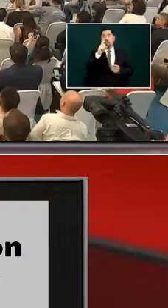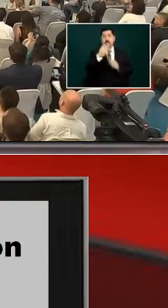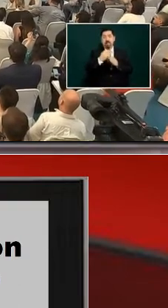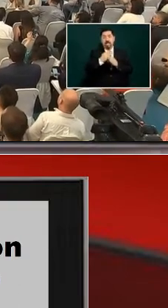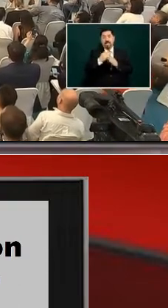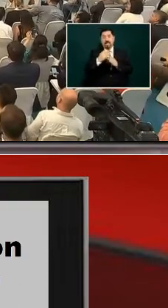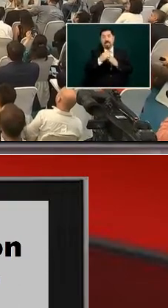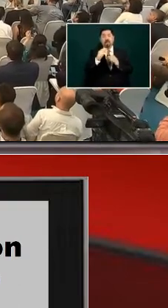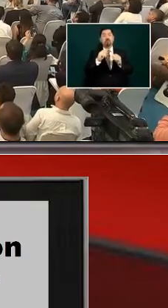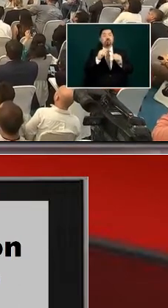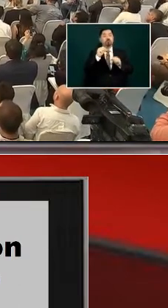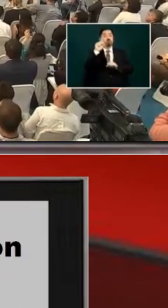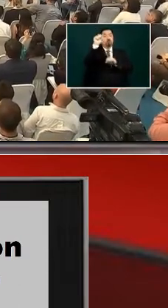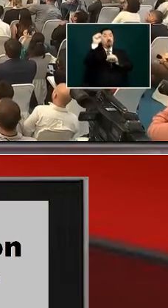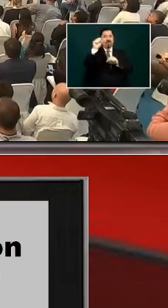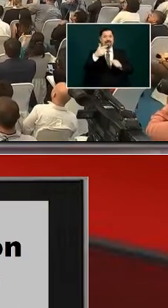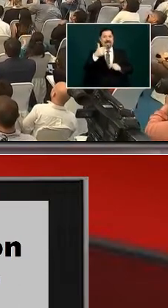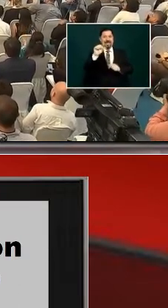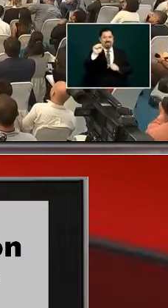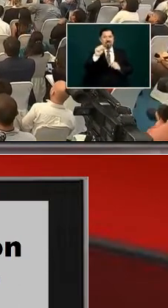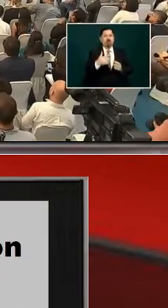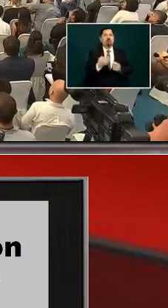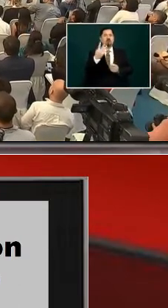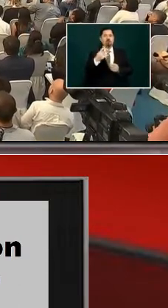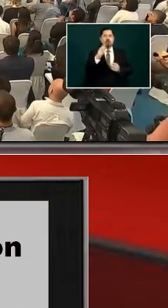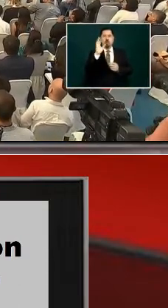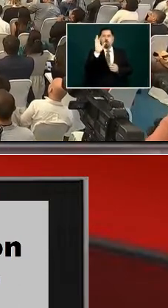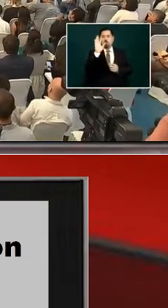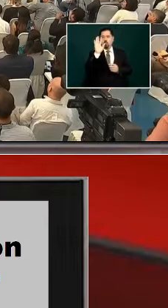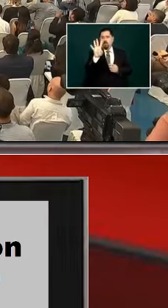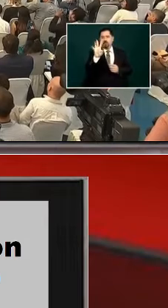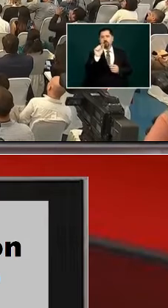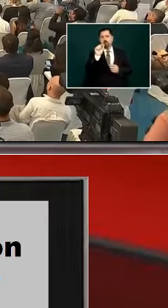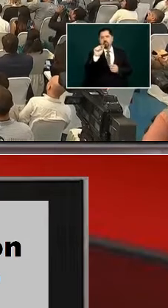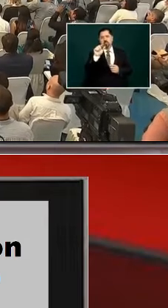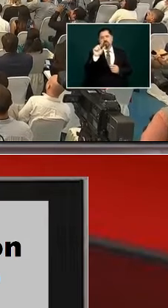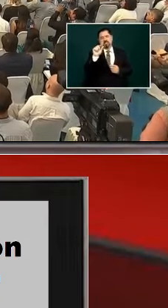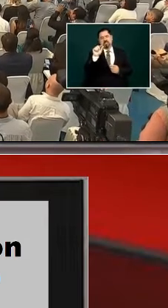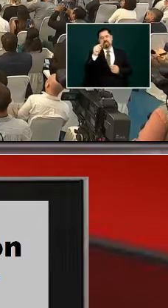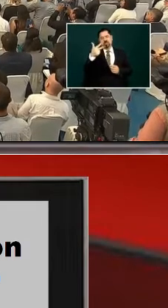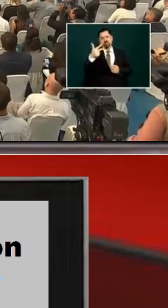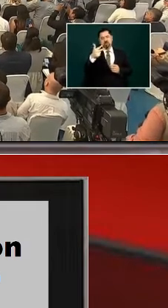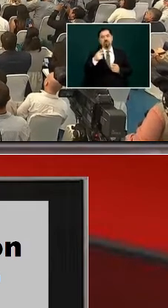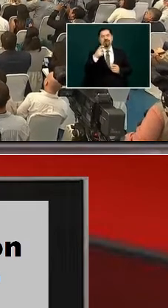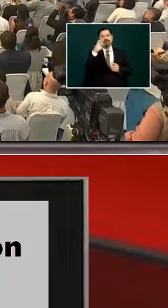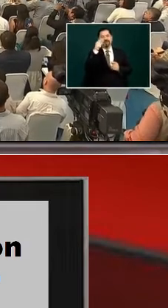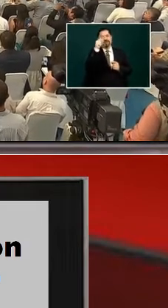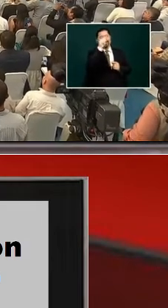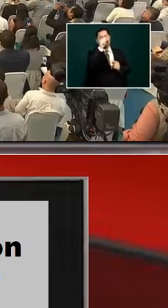super gas for missiles Martin